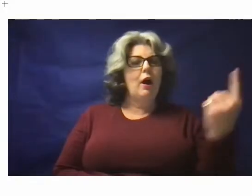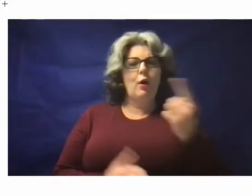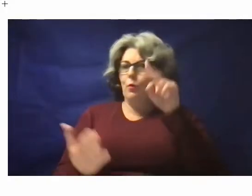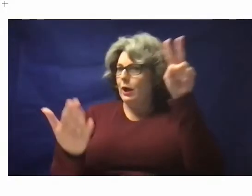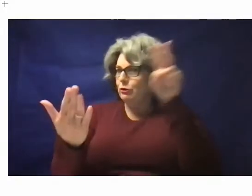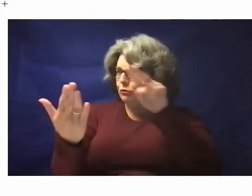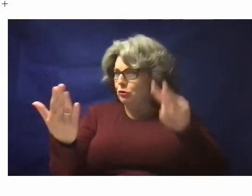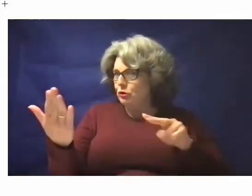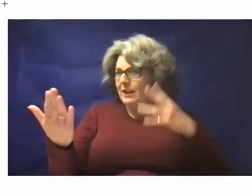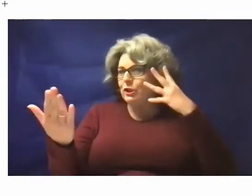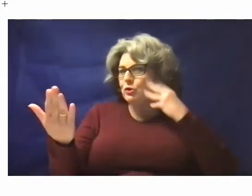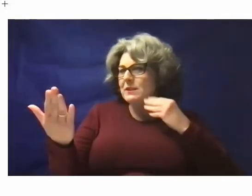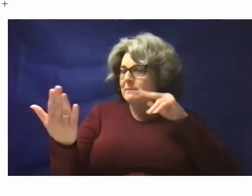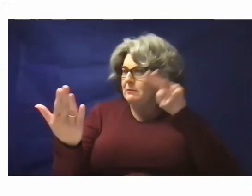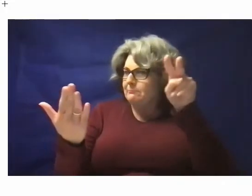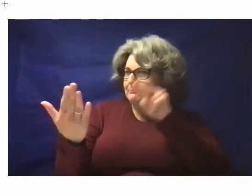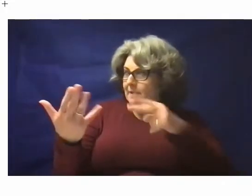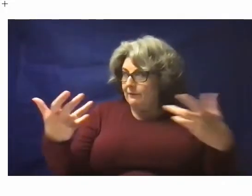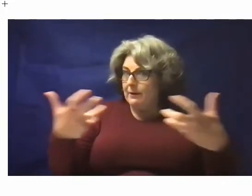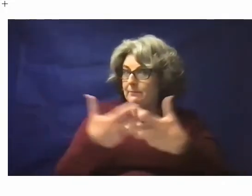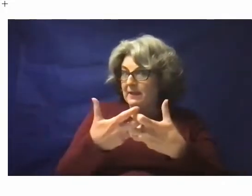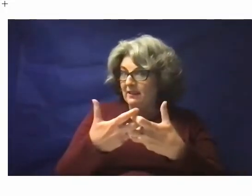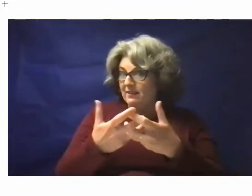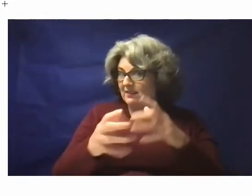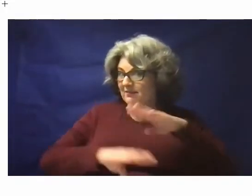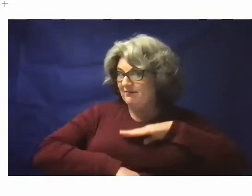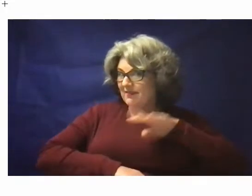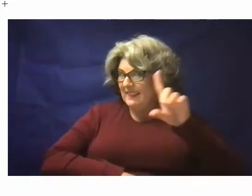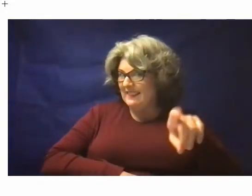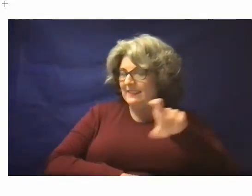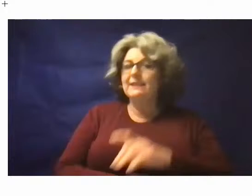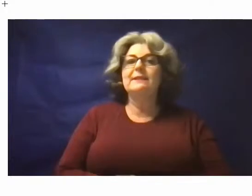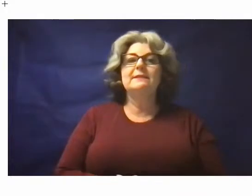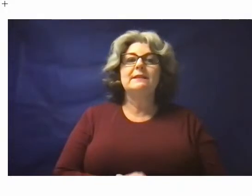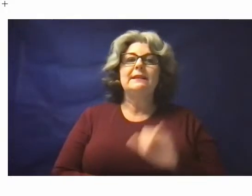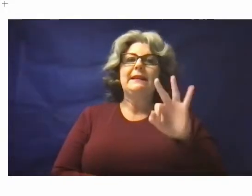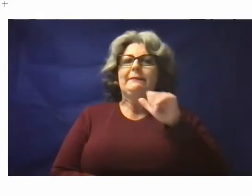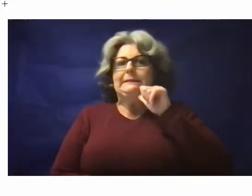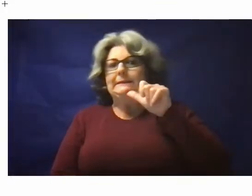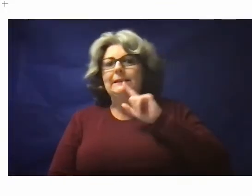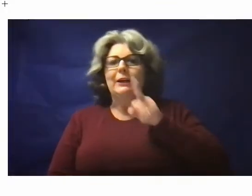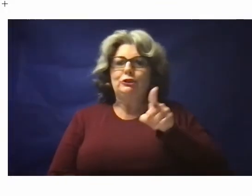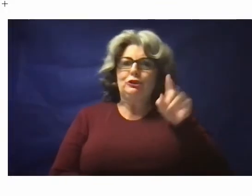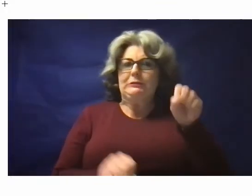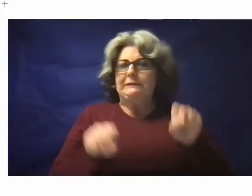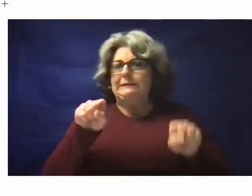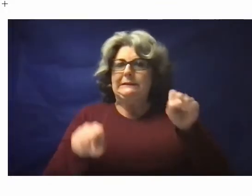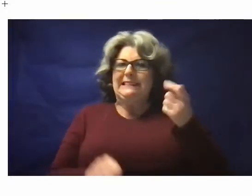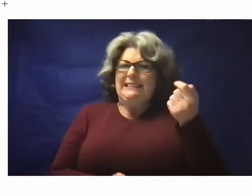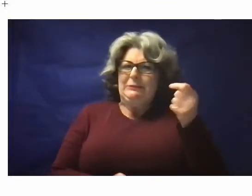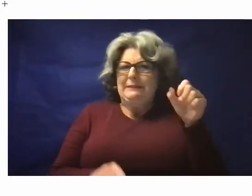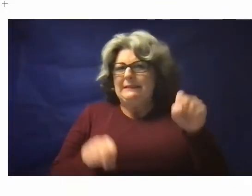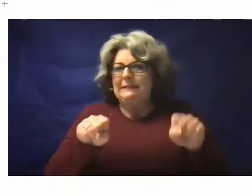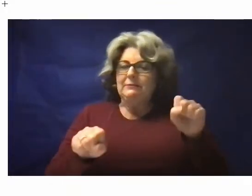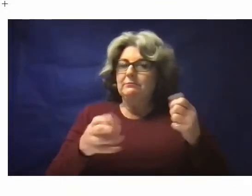it and see if that meets his needs. Mm-hmm. So if you're unsure just a little bit, I would